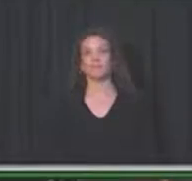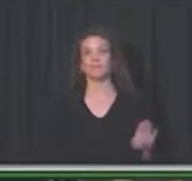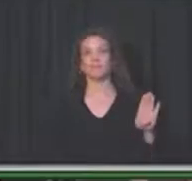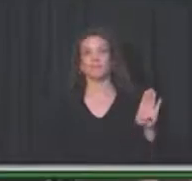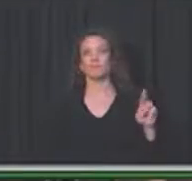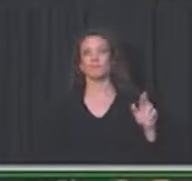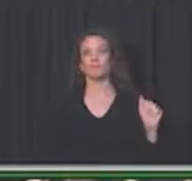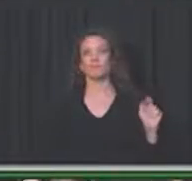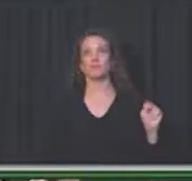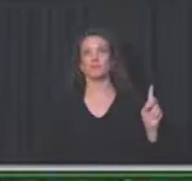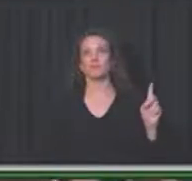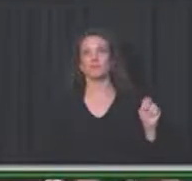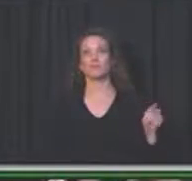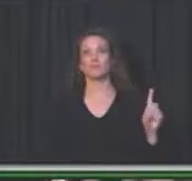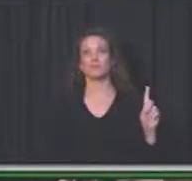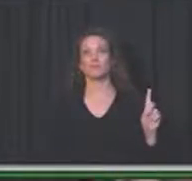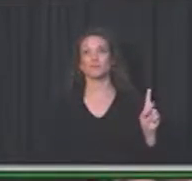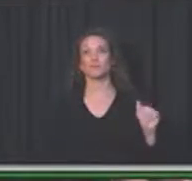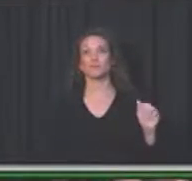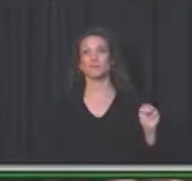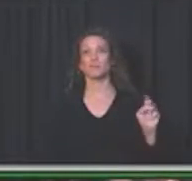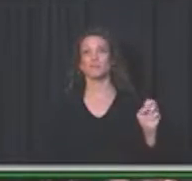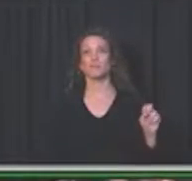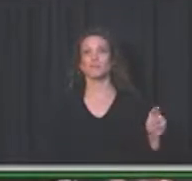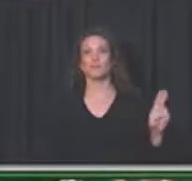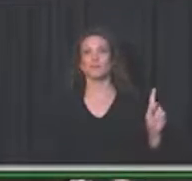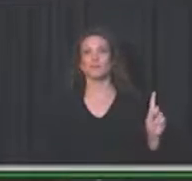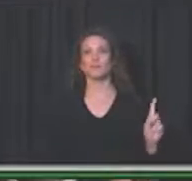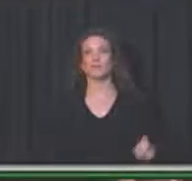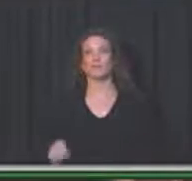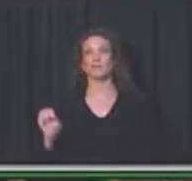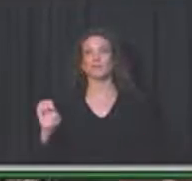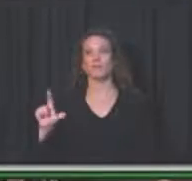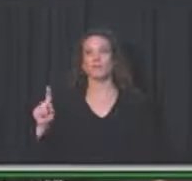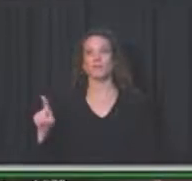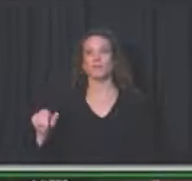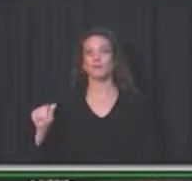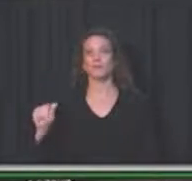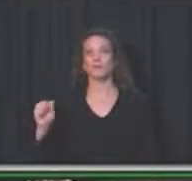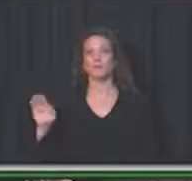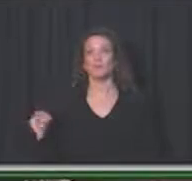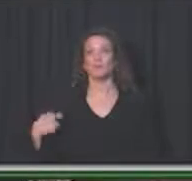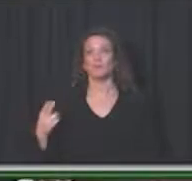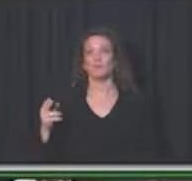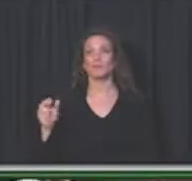Brandon Ammond. Elizabeth Abigail Valdez.